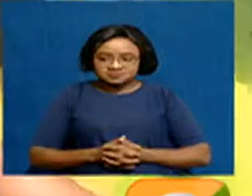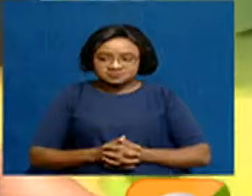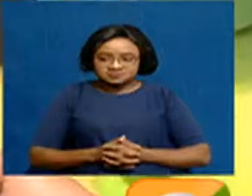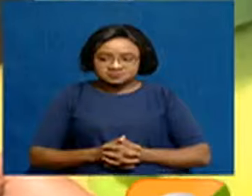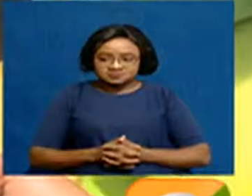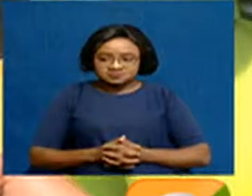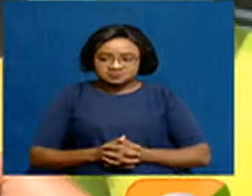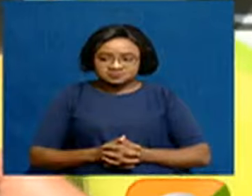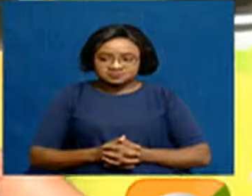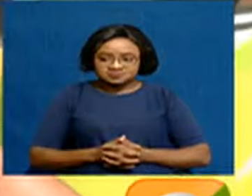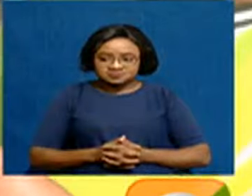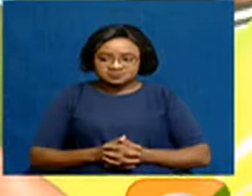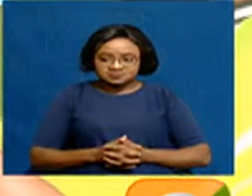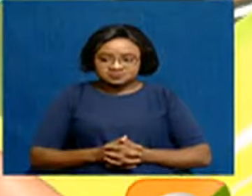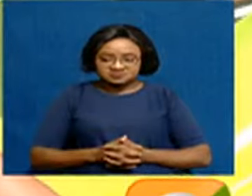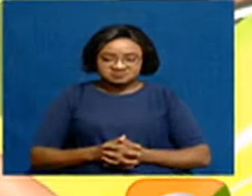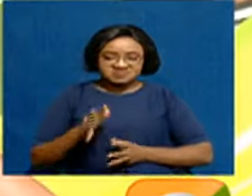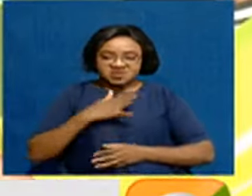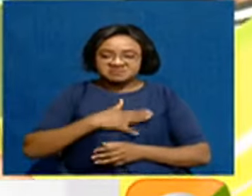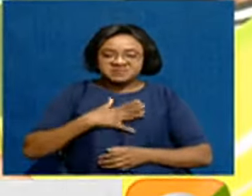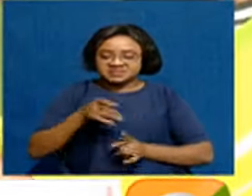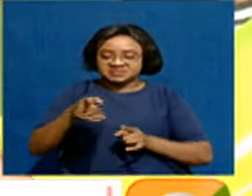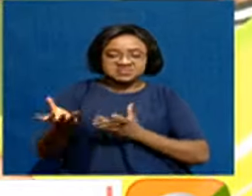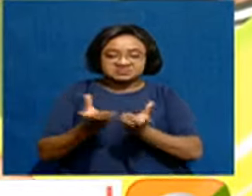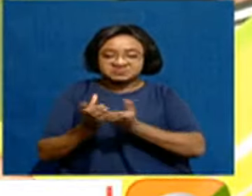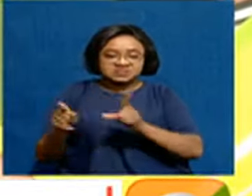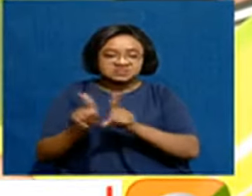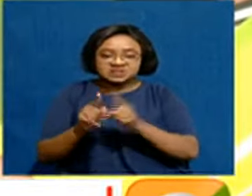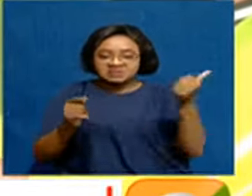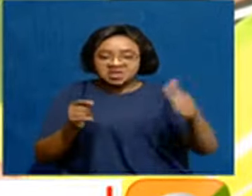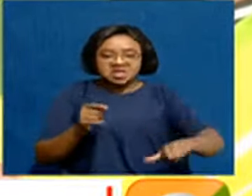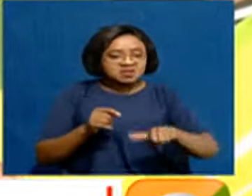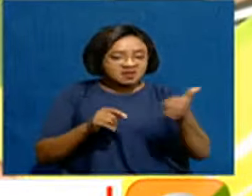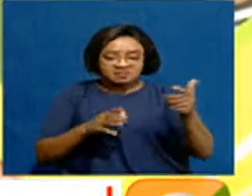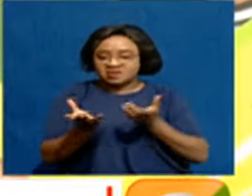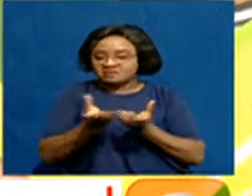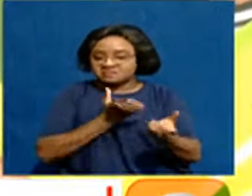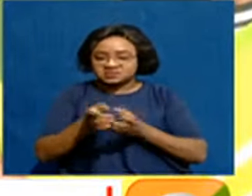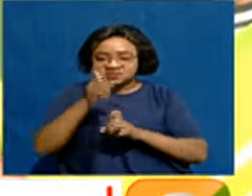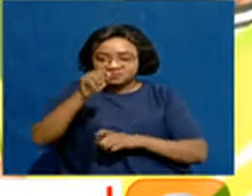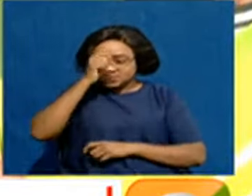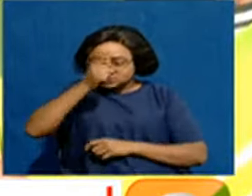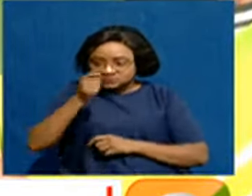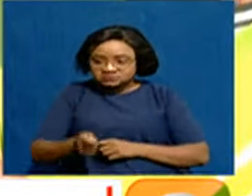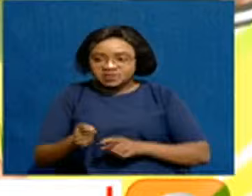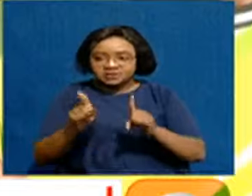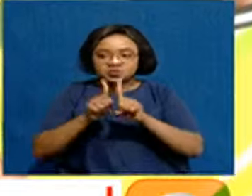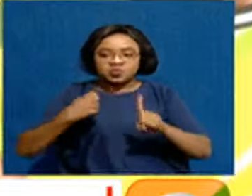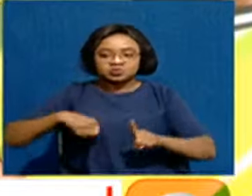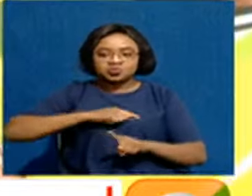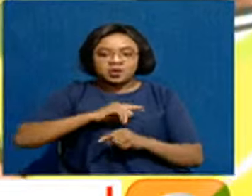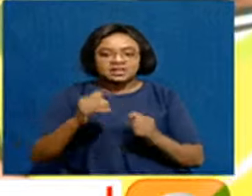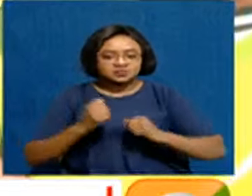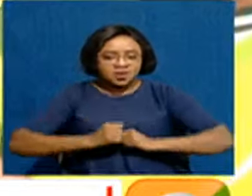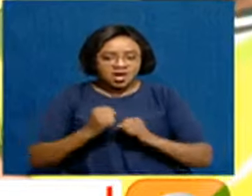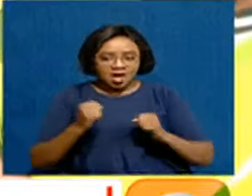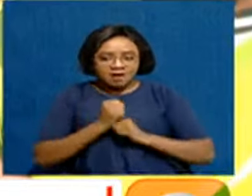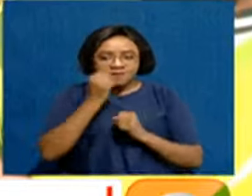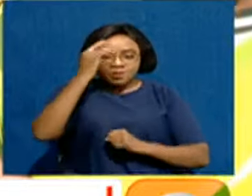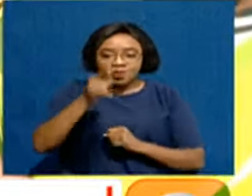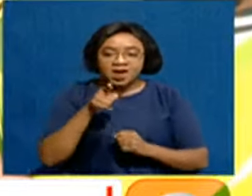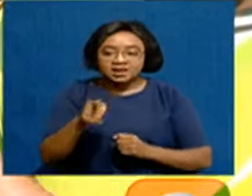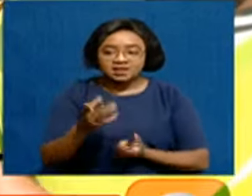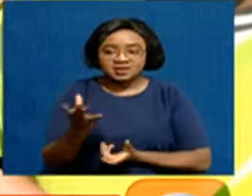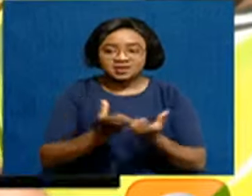market. Biashara tuchukue kama biashara ile nyingine na tuweze kuivanya kwa heshima. Tena tunashukuru manake haitakuwa inakuja kwa